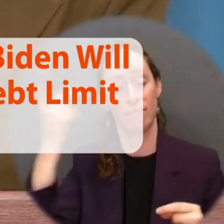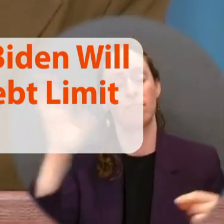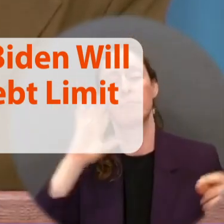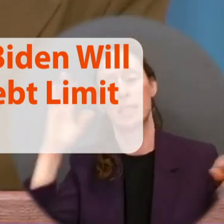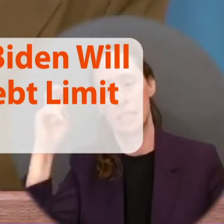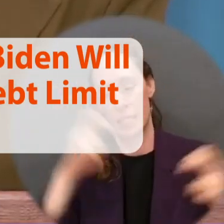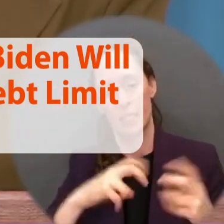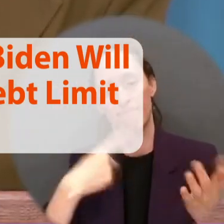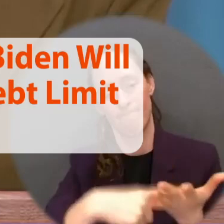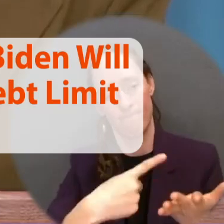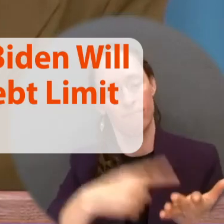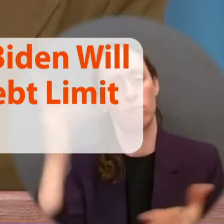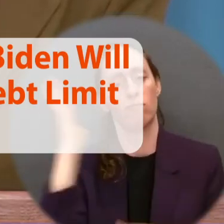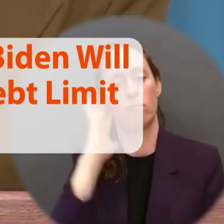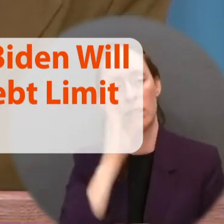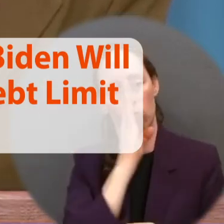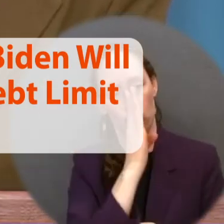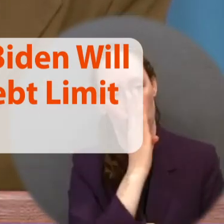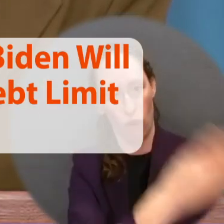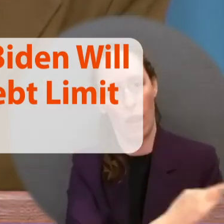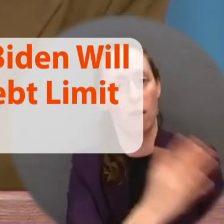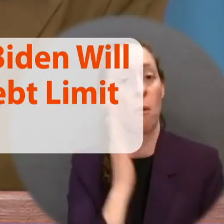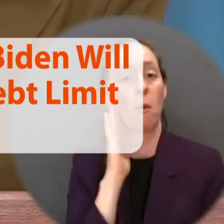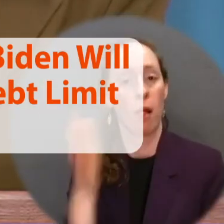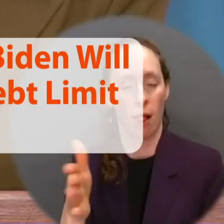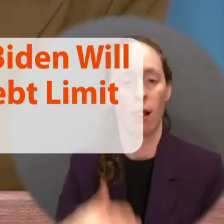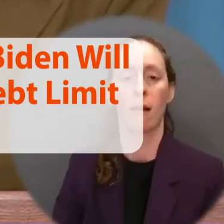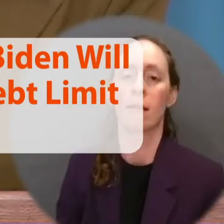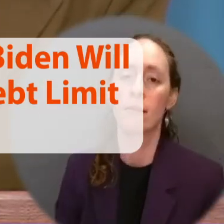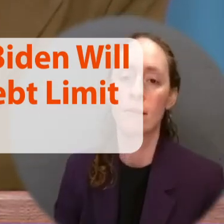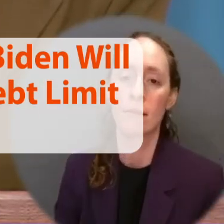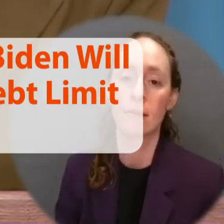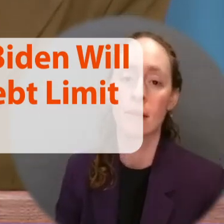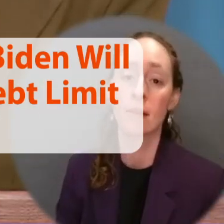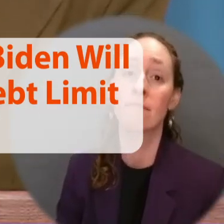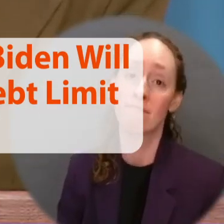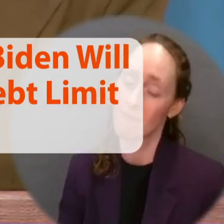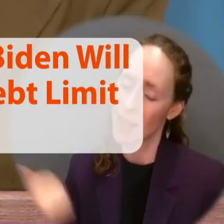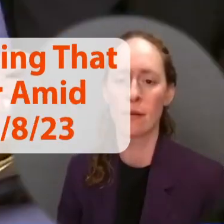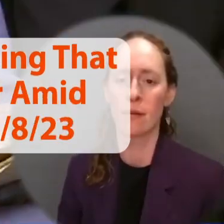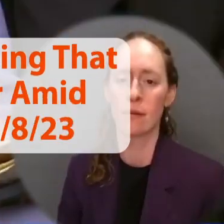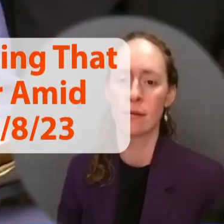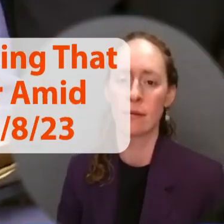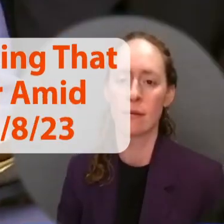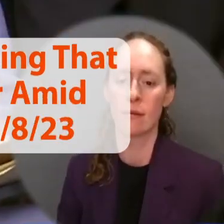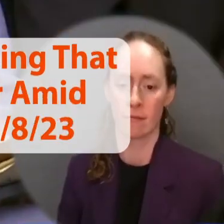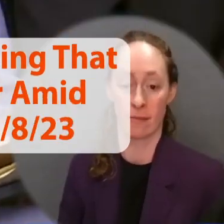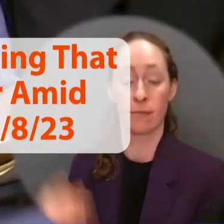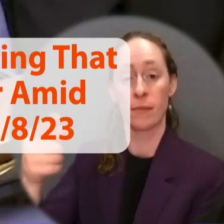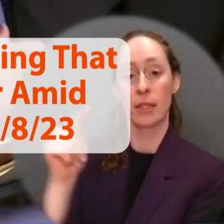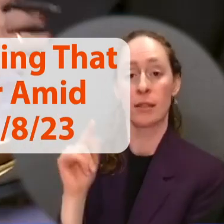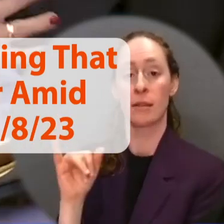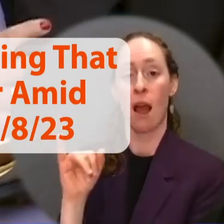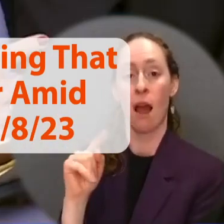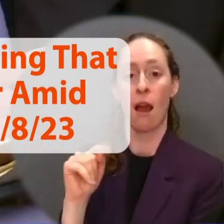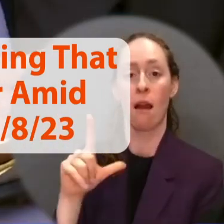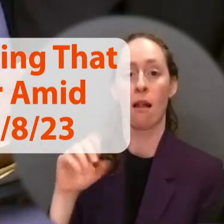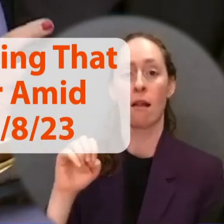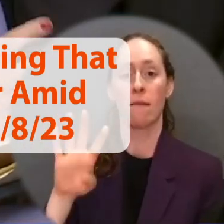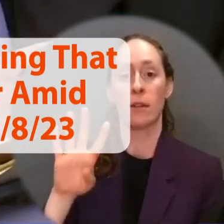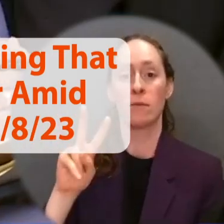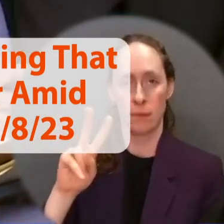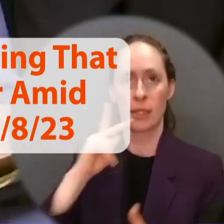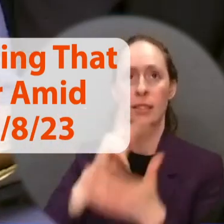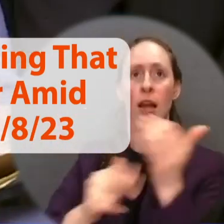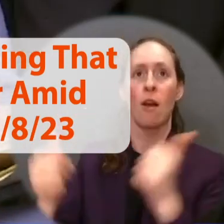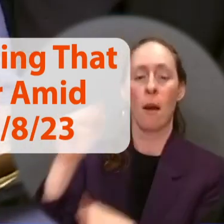now, since almost the beginning of this year. And he's going to be really clear about it. Secretary Mayorkas has said, you know, he's not worried about